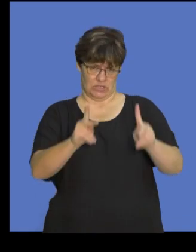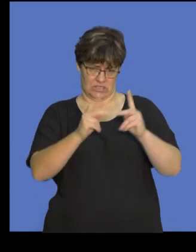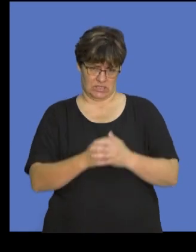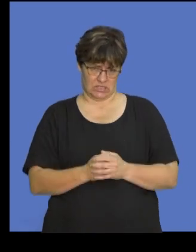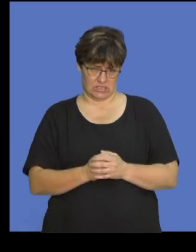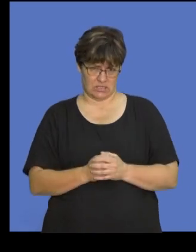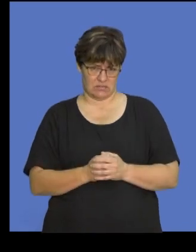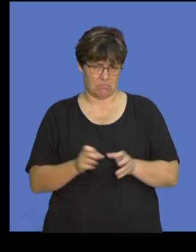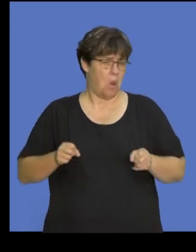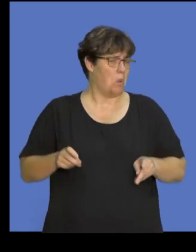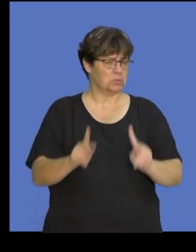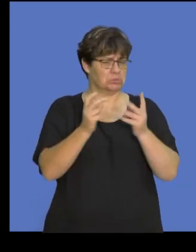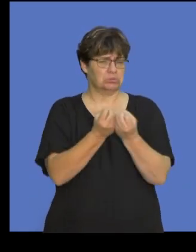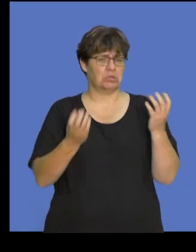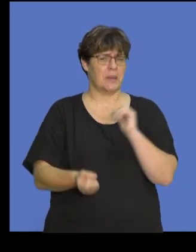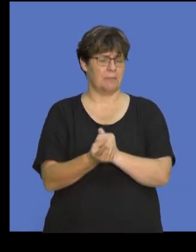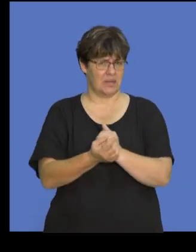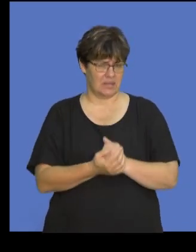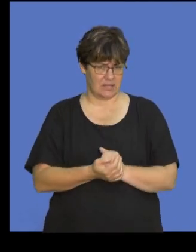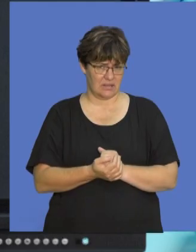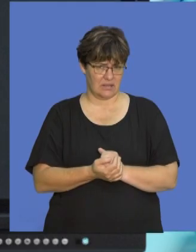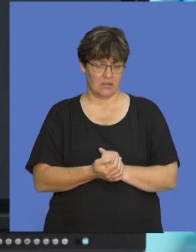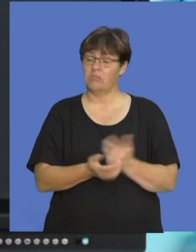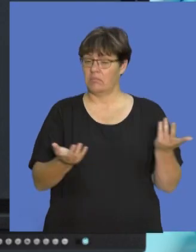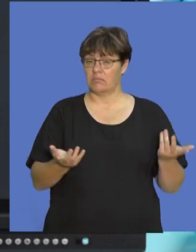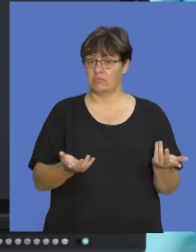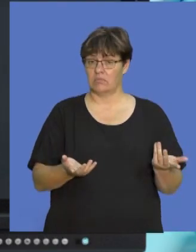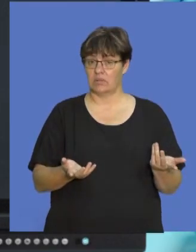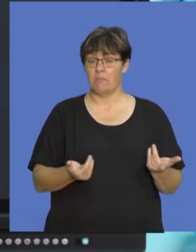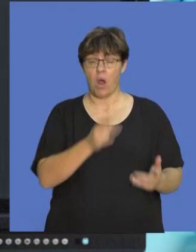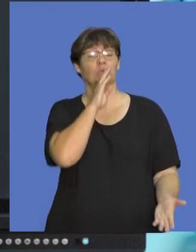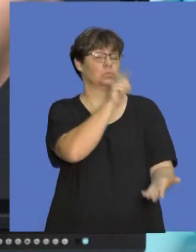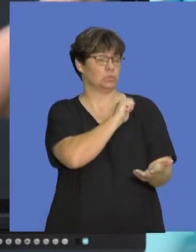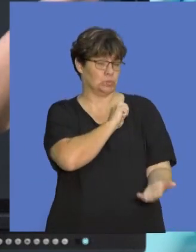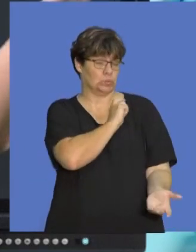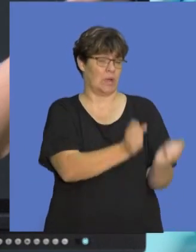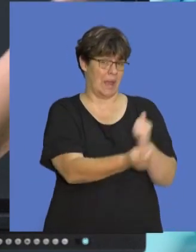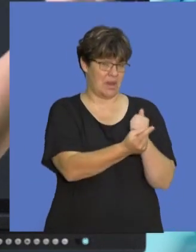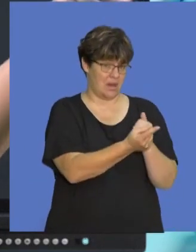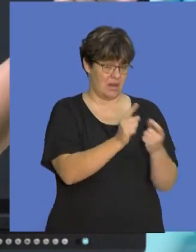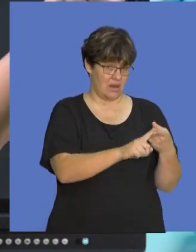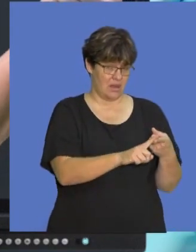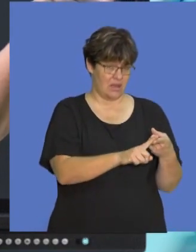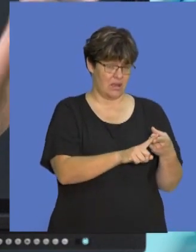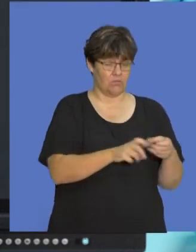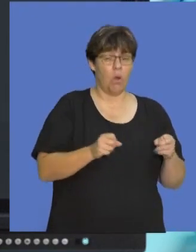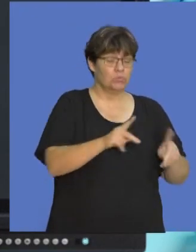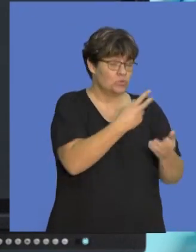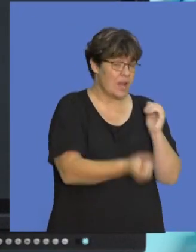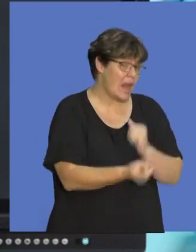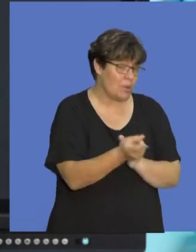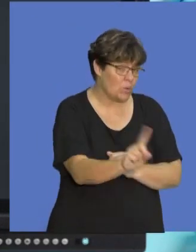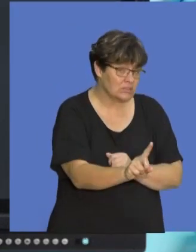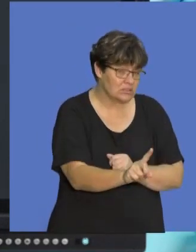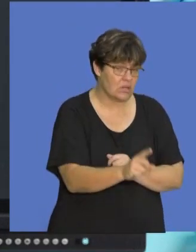could be chance. Now, what is the chance of something happening? It could be absolutely certain. Then you would say